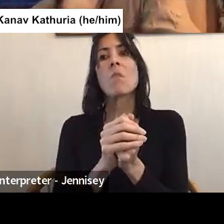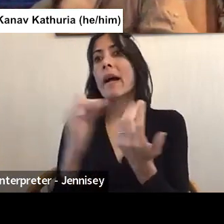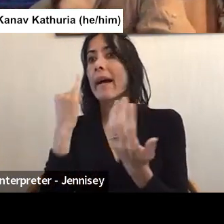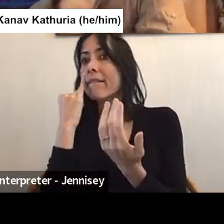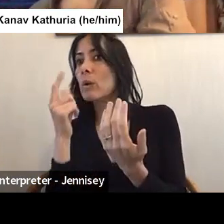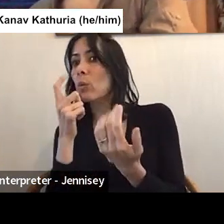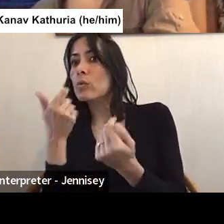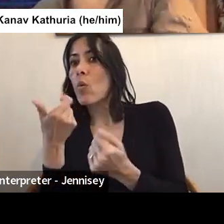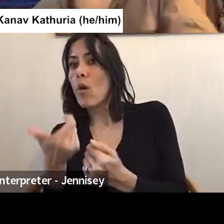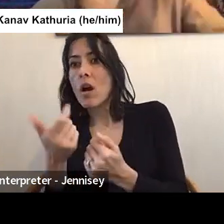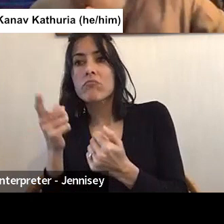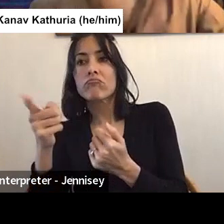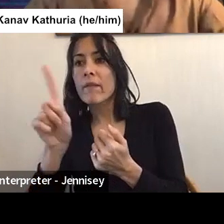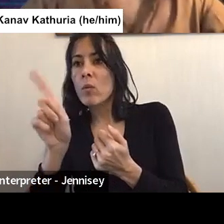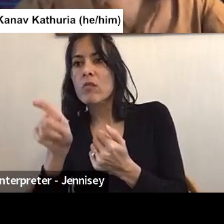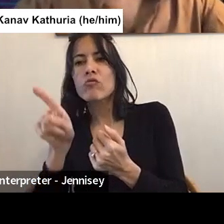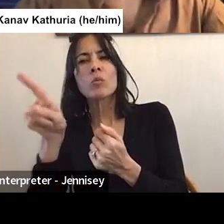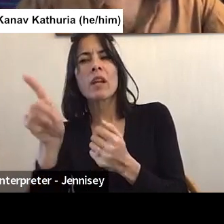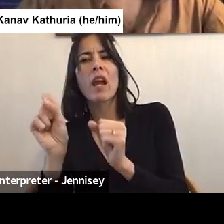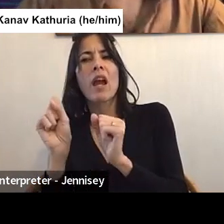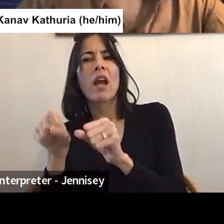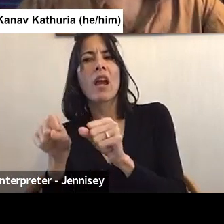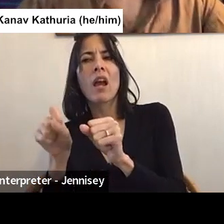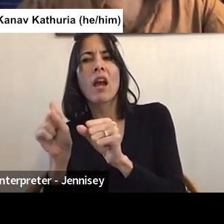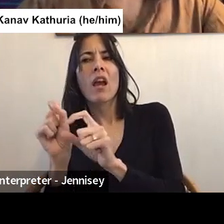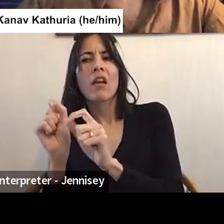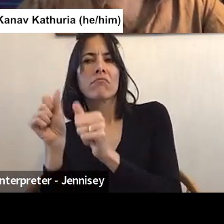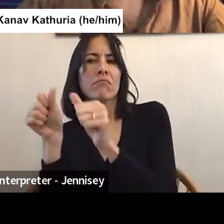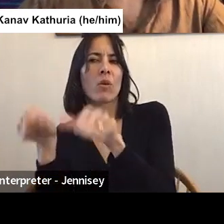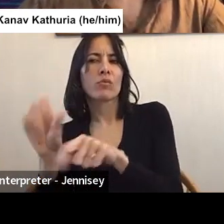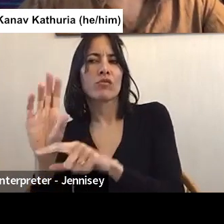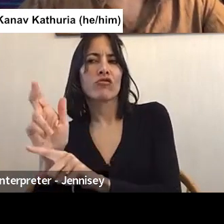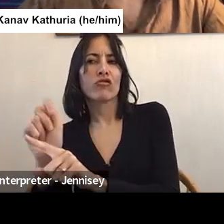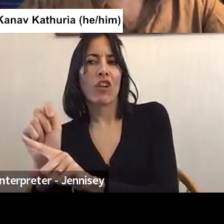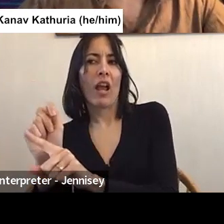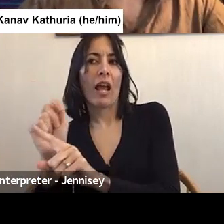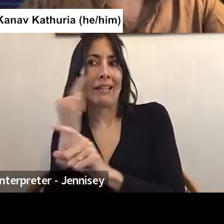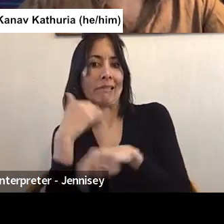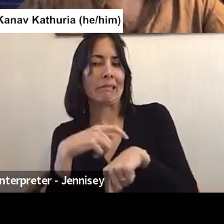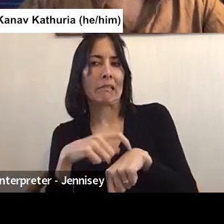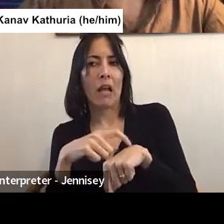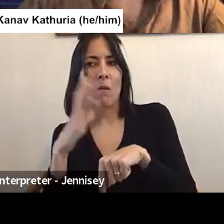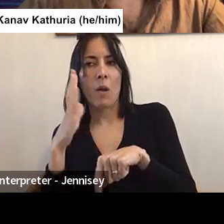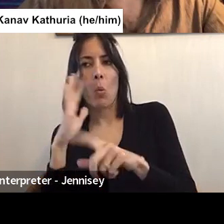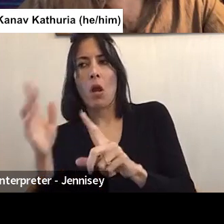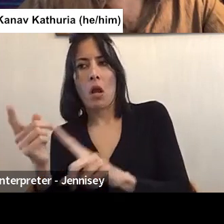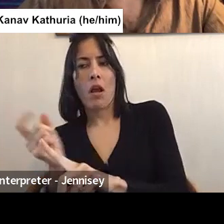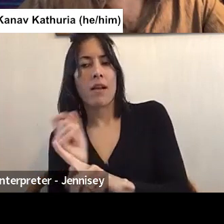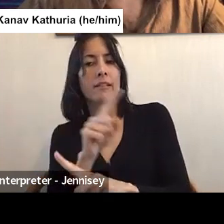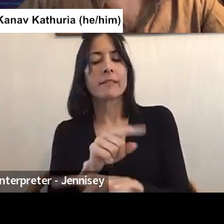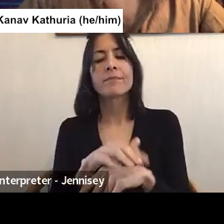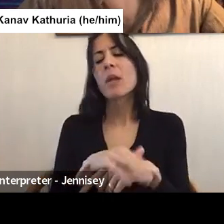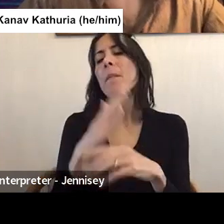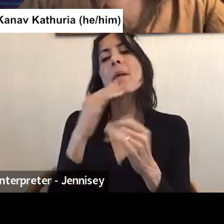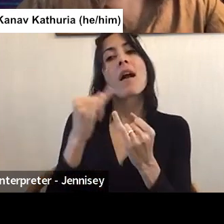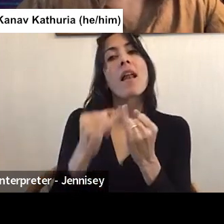questions, please share them, and we'll try to amplify if we have time. My last question that I want to pose to you is, can you talk about